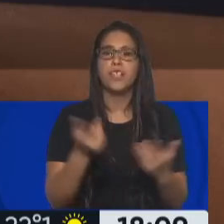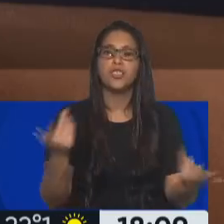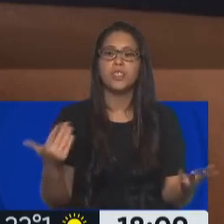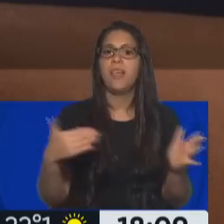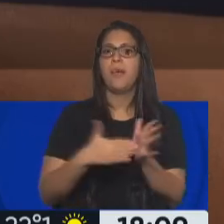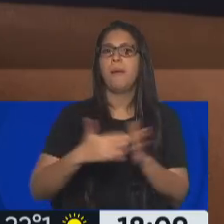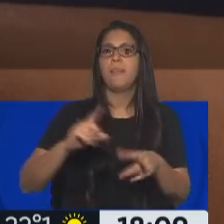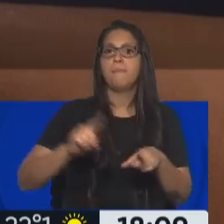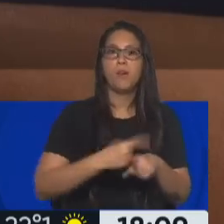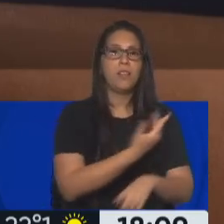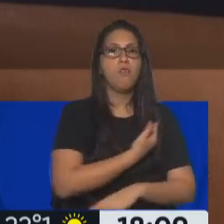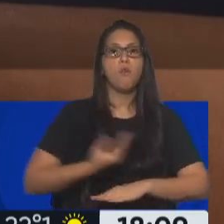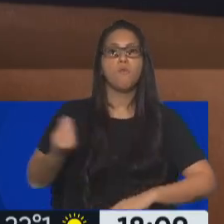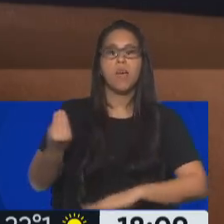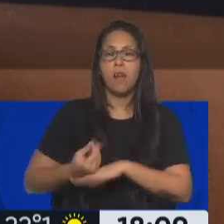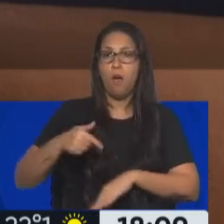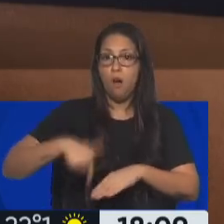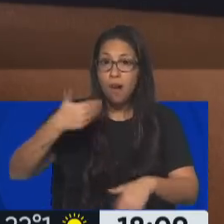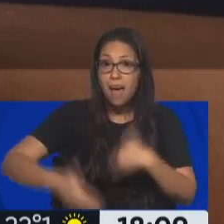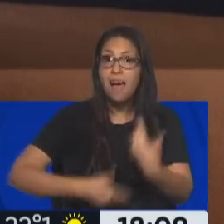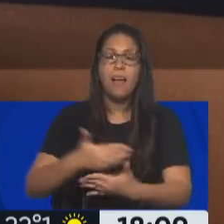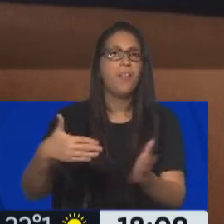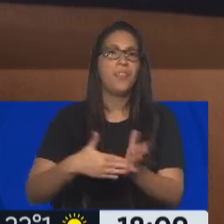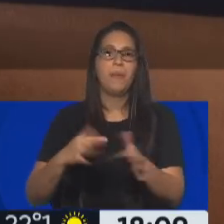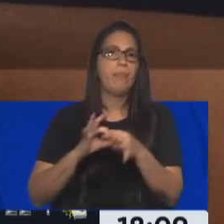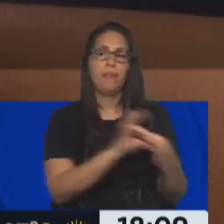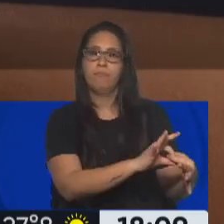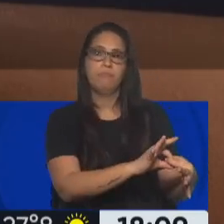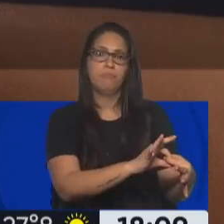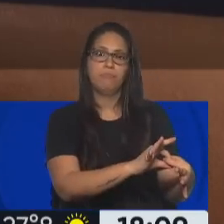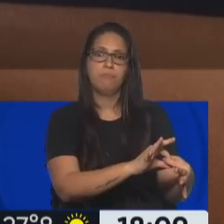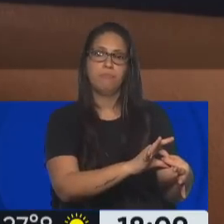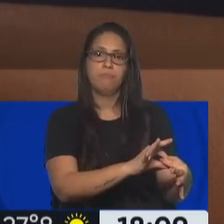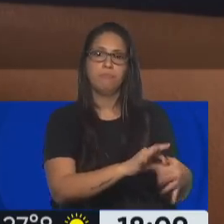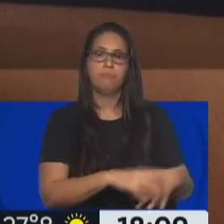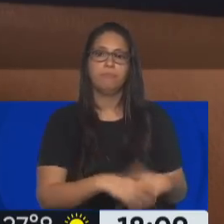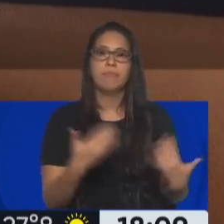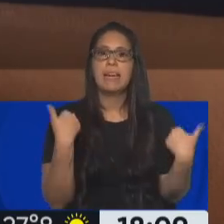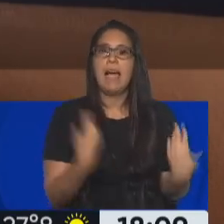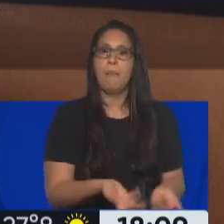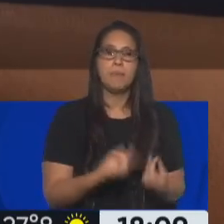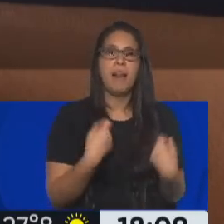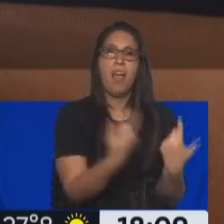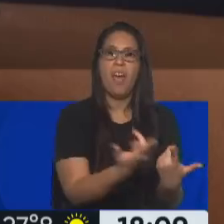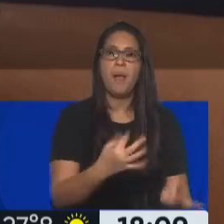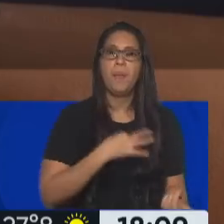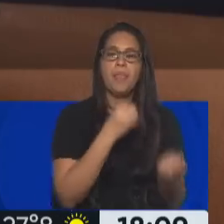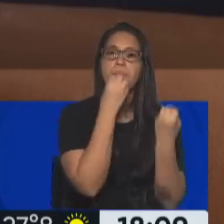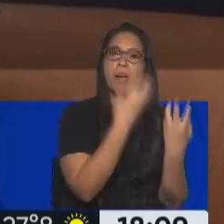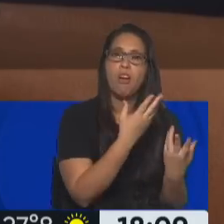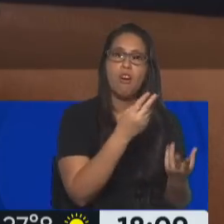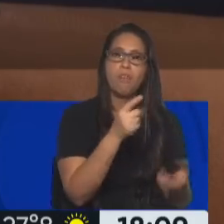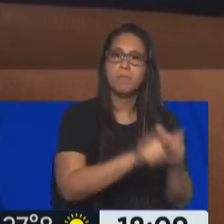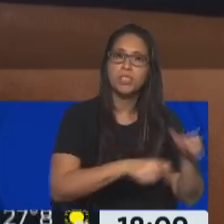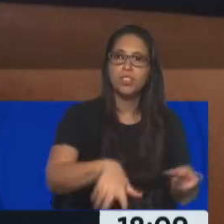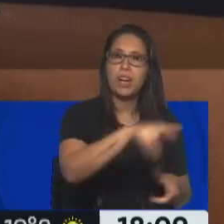of Syrian politics and governance moving forward will depend on this ability to deliver a better life for Syrians. That is